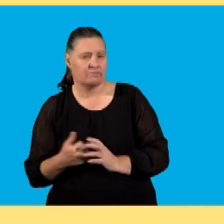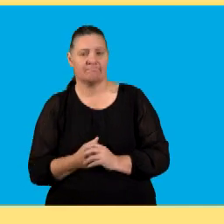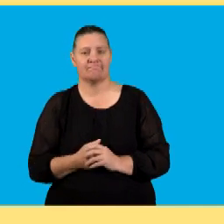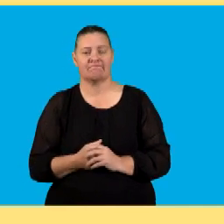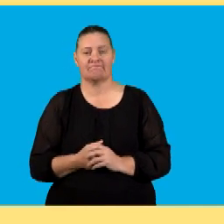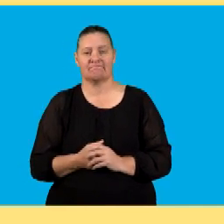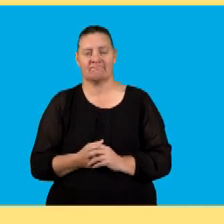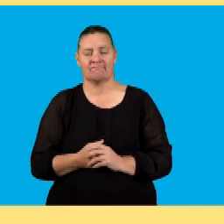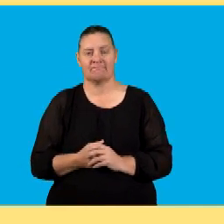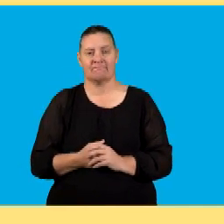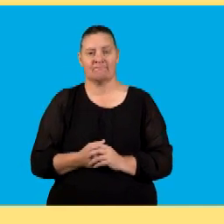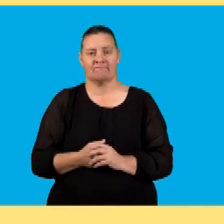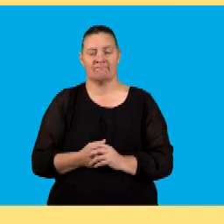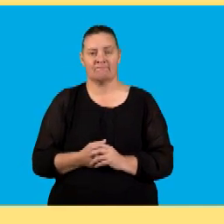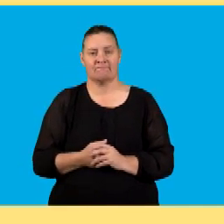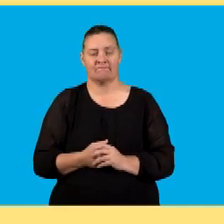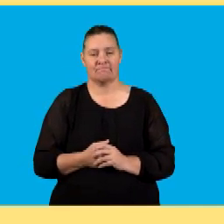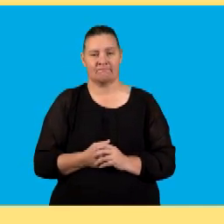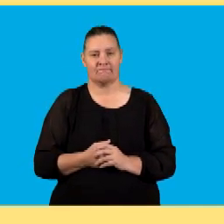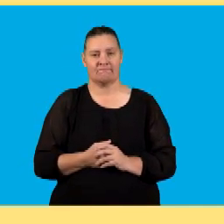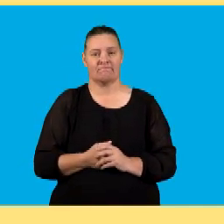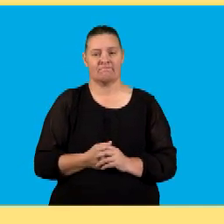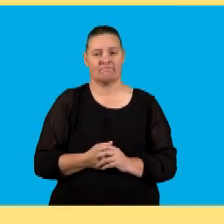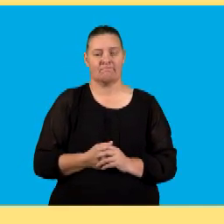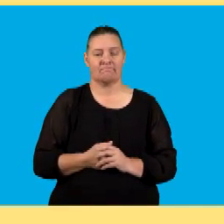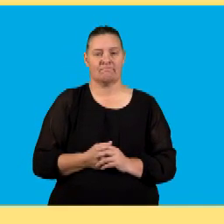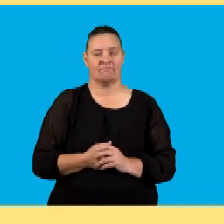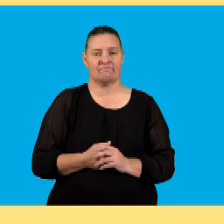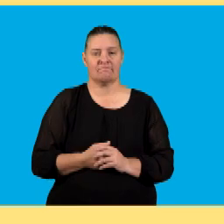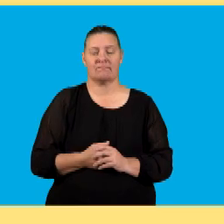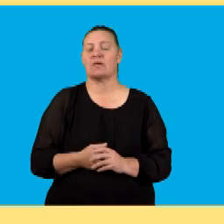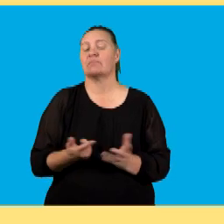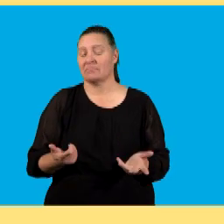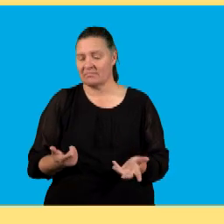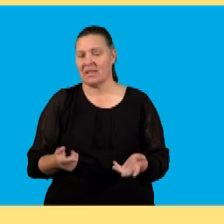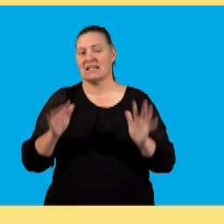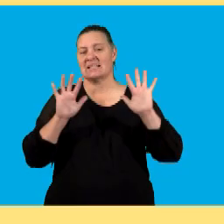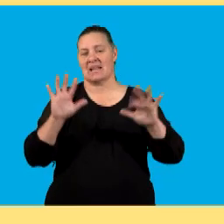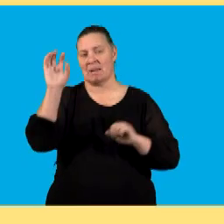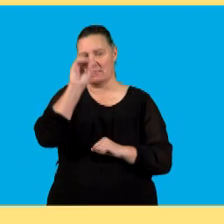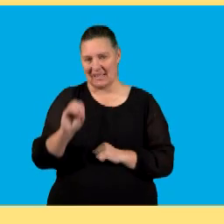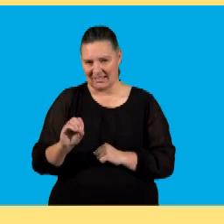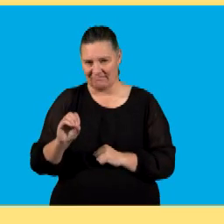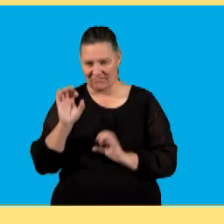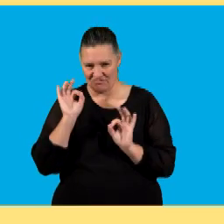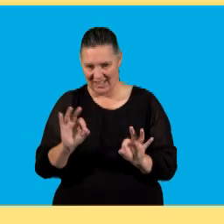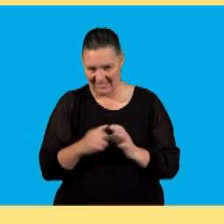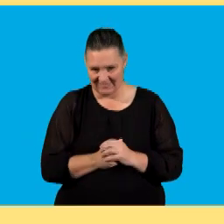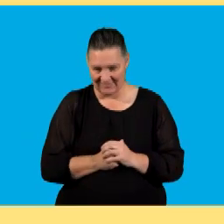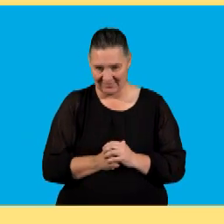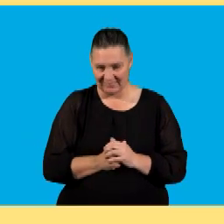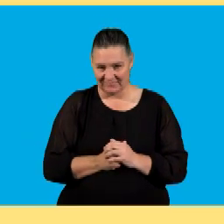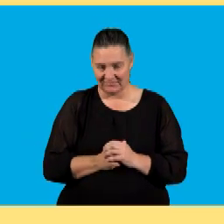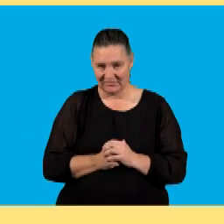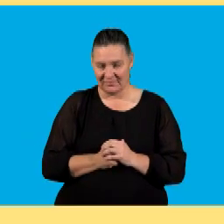percentage will you get? What percentage is the salary increasing by? Thank you. Someone is saying 10%. That